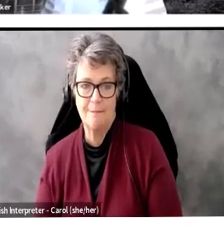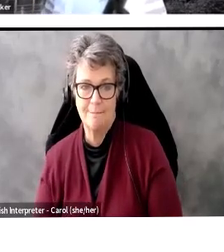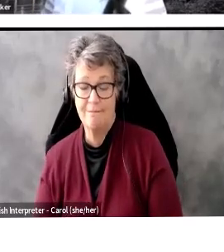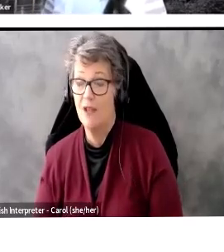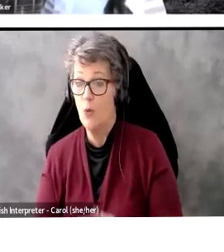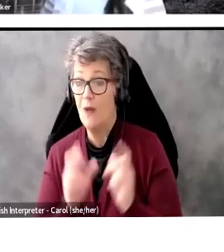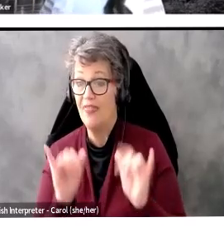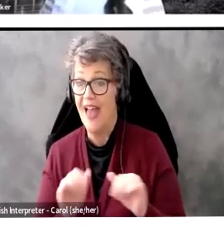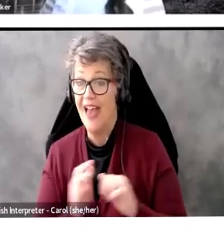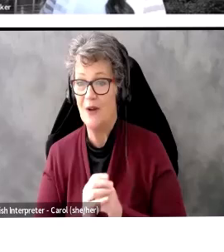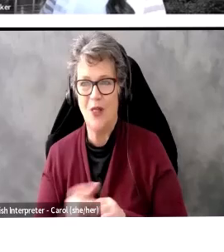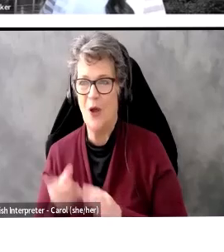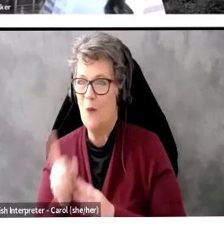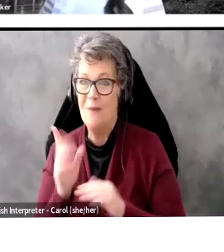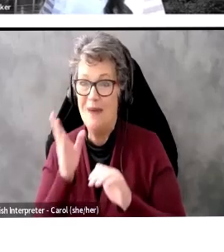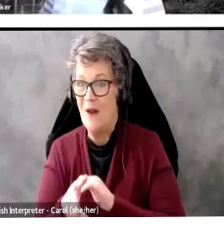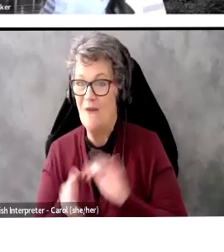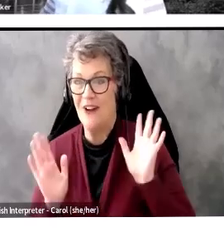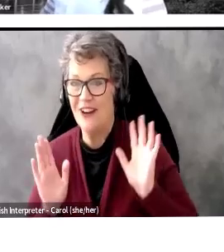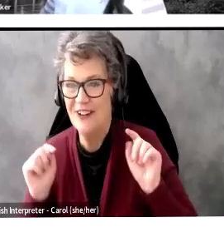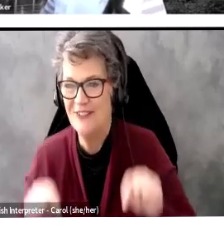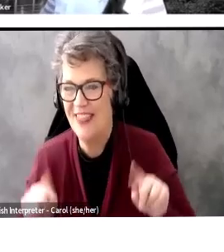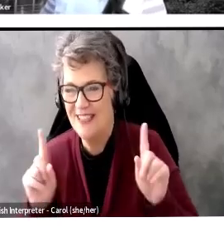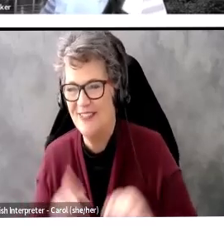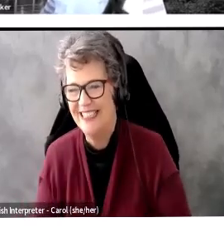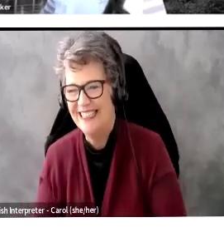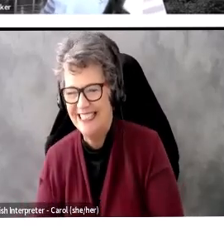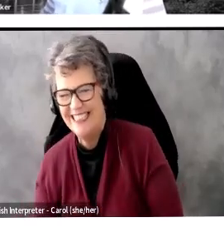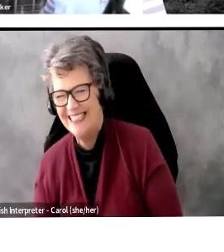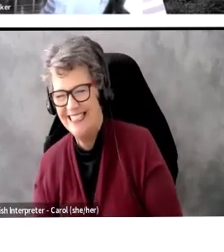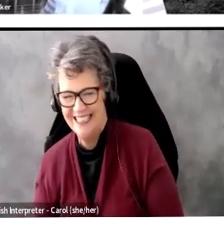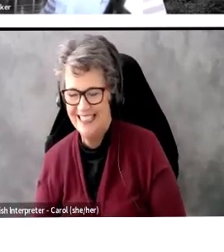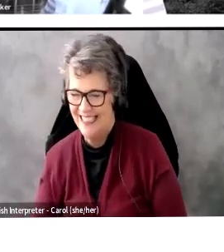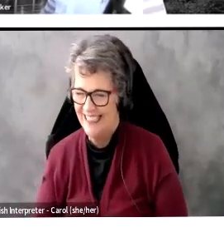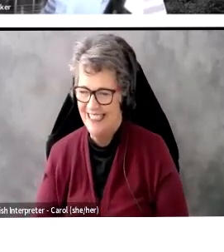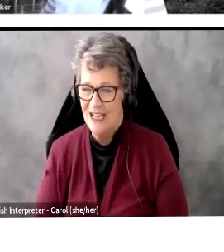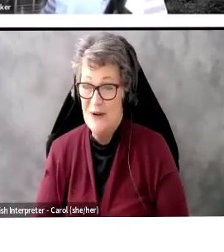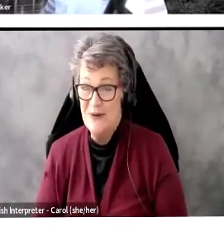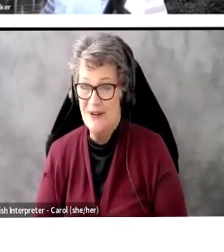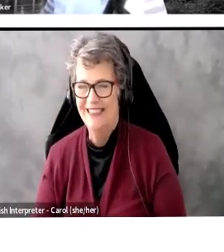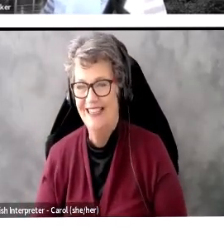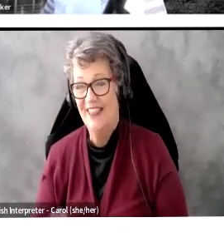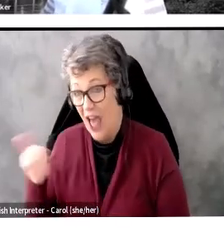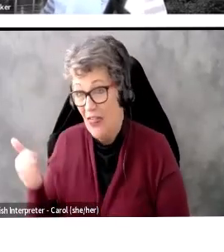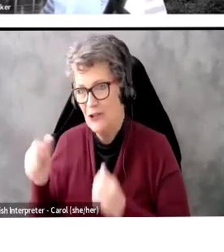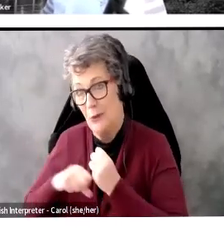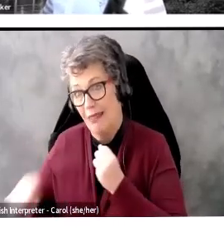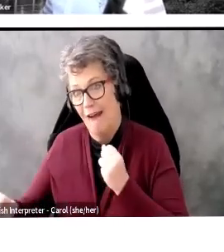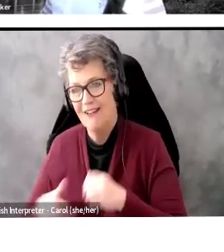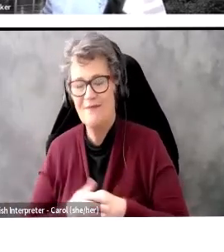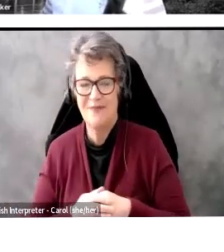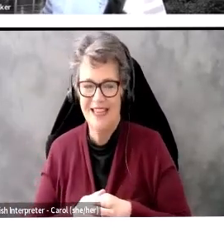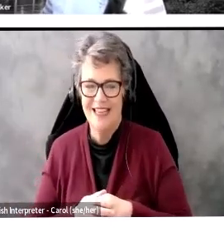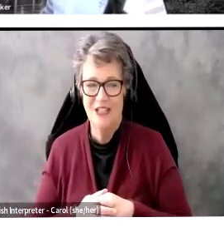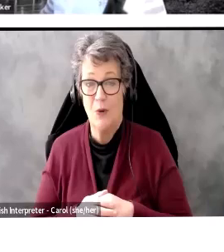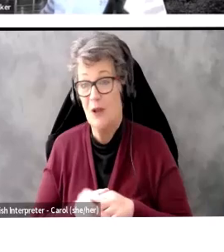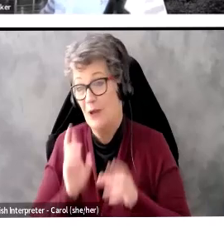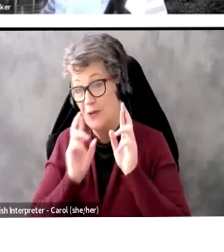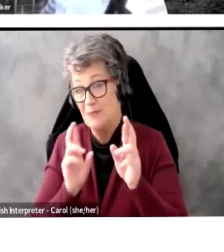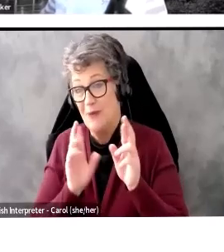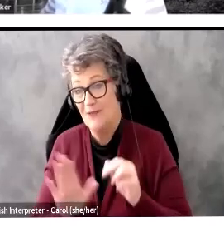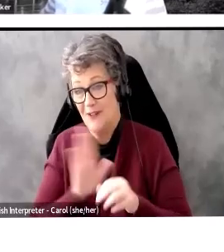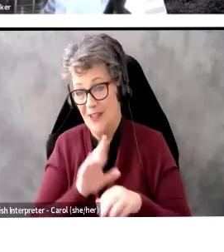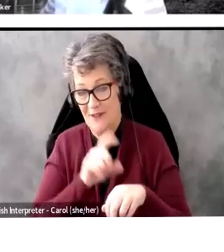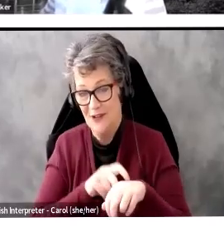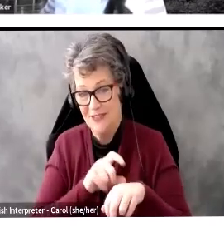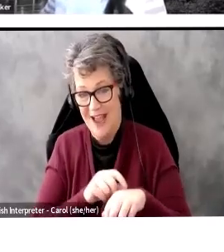With that, we are only 1 minute over for this one. The other one's been a little bit longer. So we're going to be respectful of